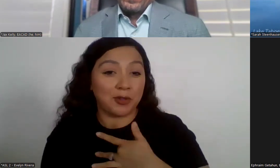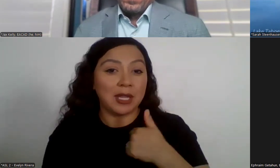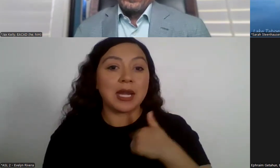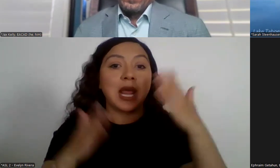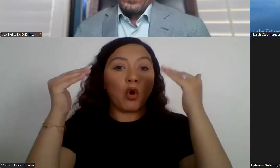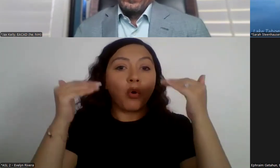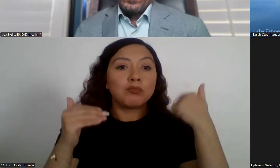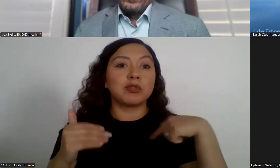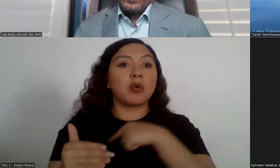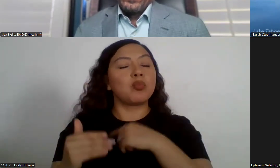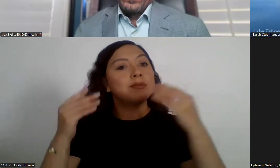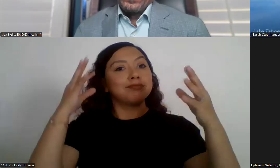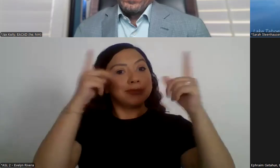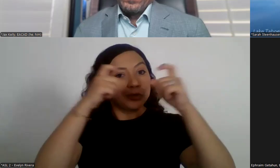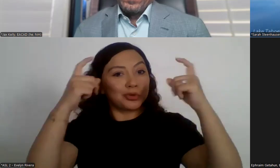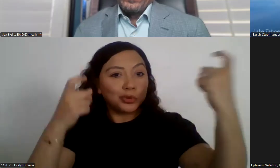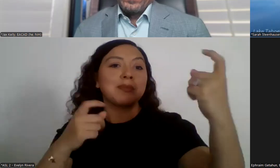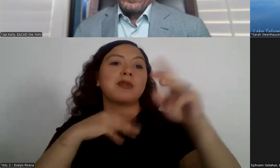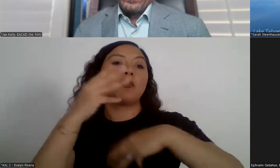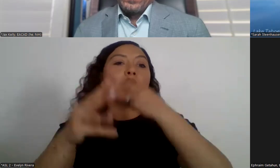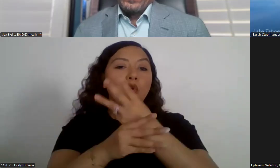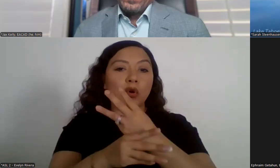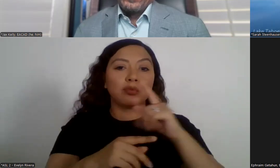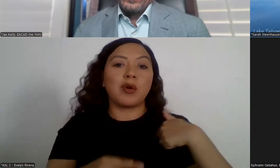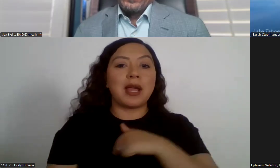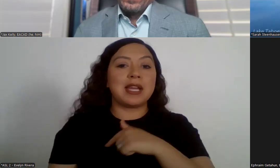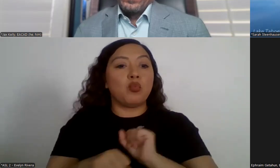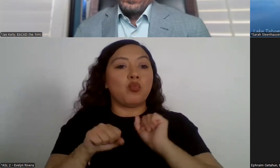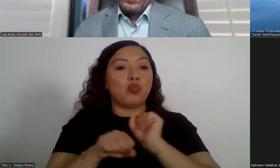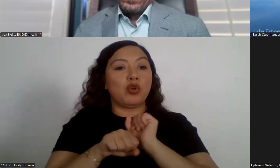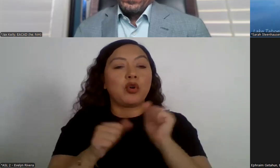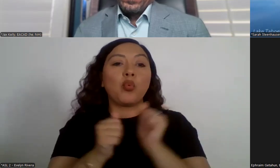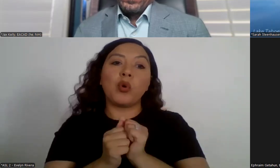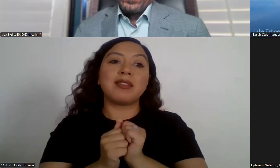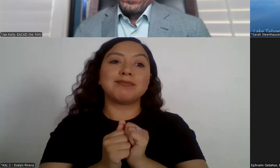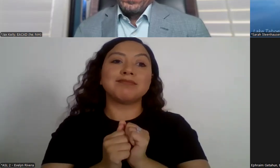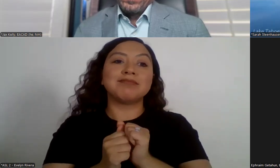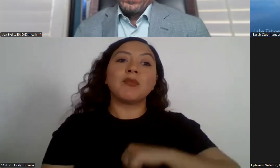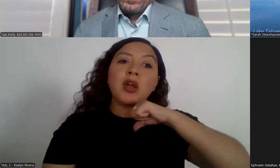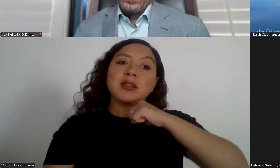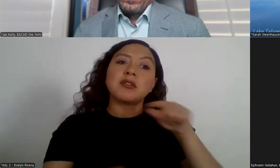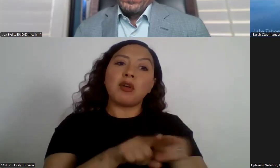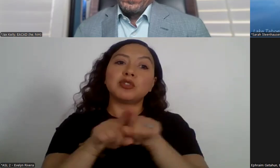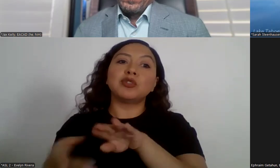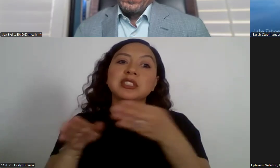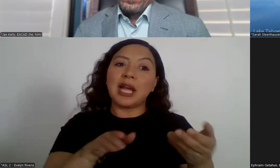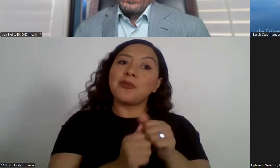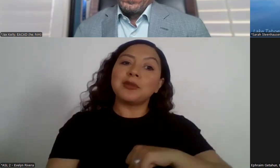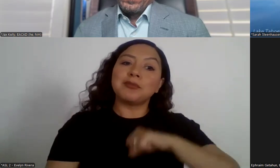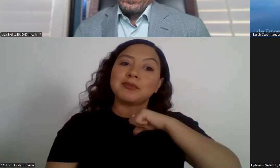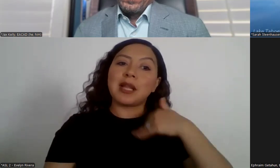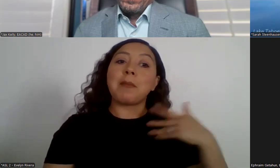dignity and also die with dignity. And that's ultimately the shared goal of this work. I'm a first